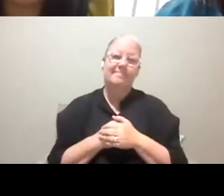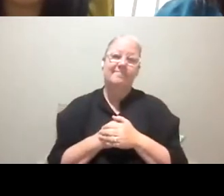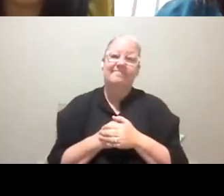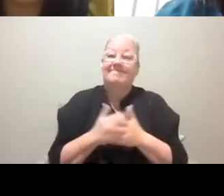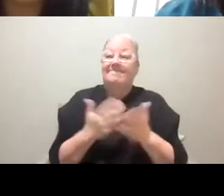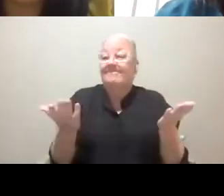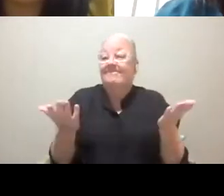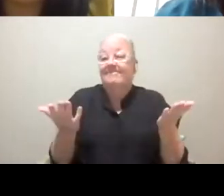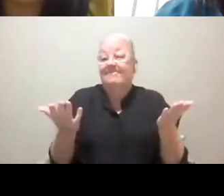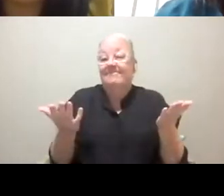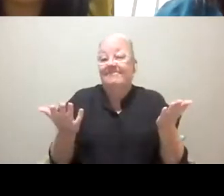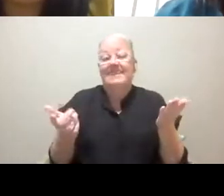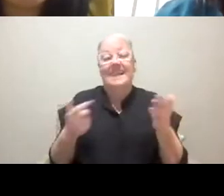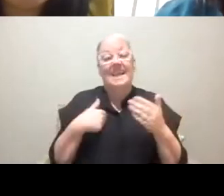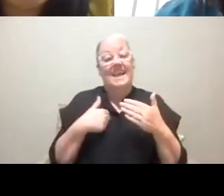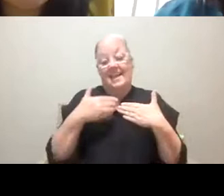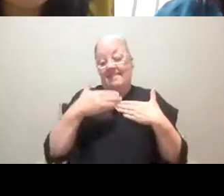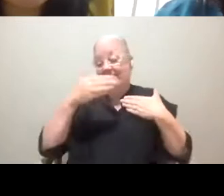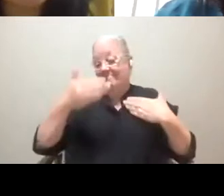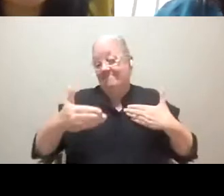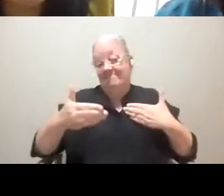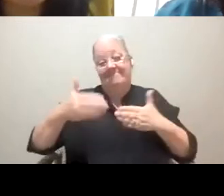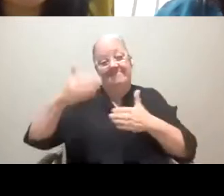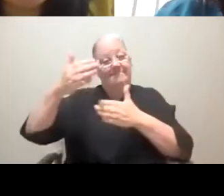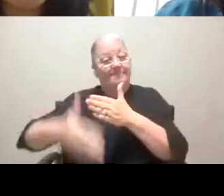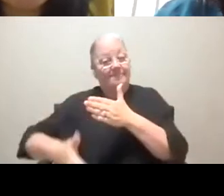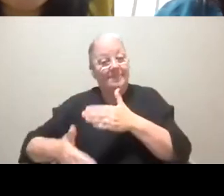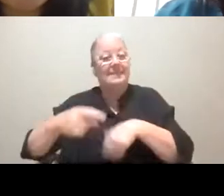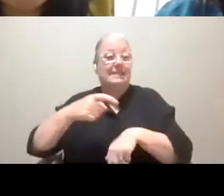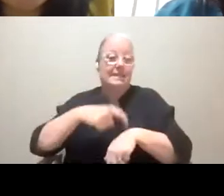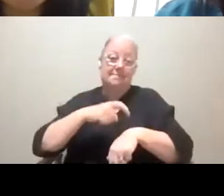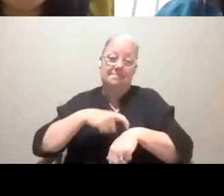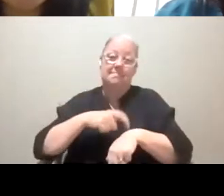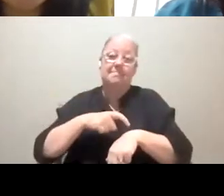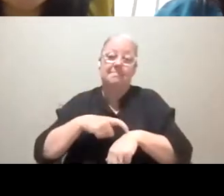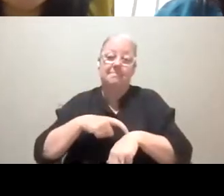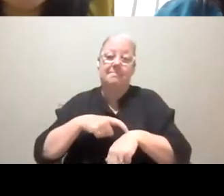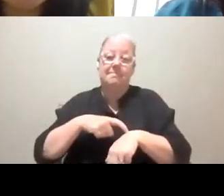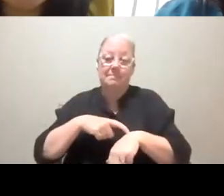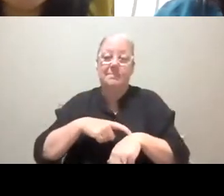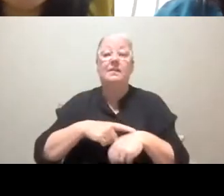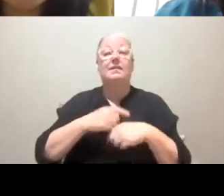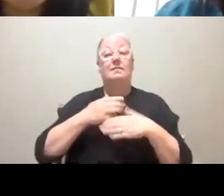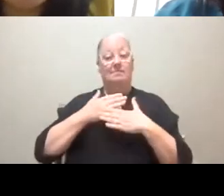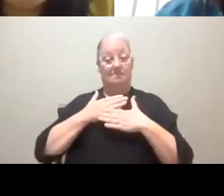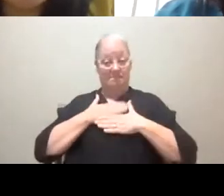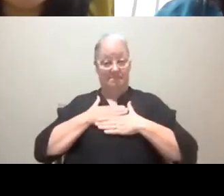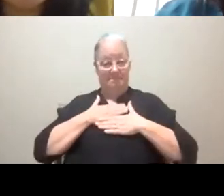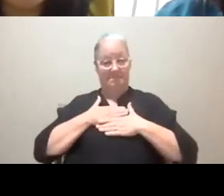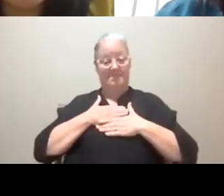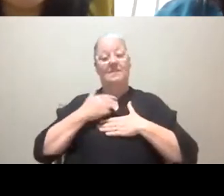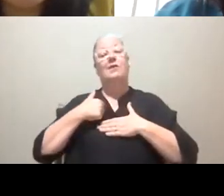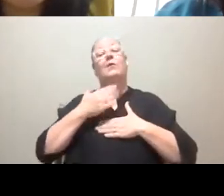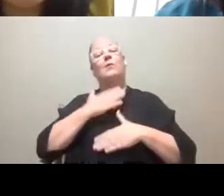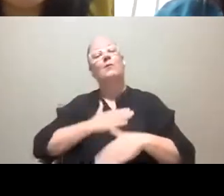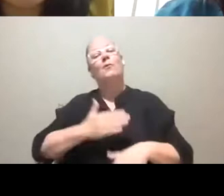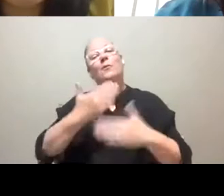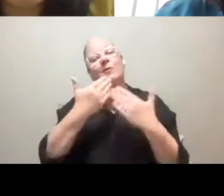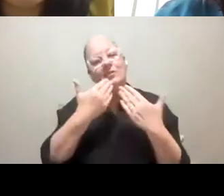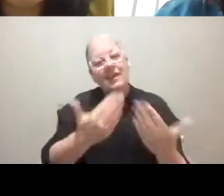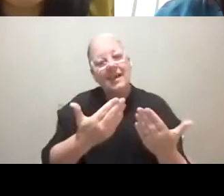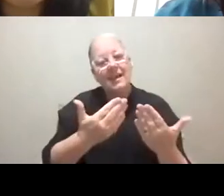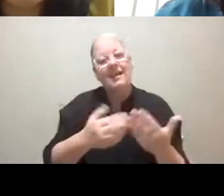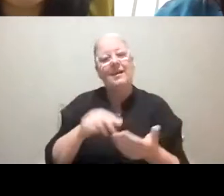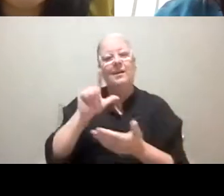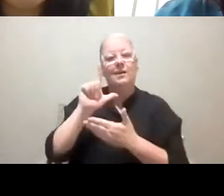have time for today. And, you know, it's for me to thank again